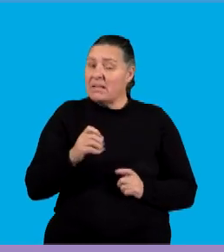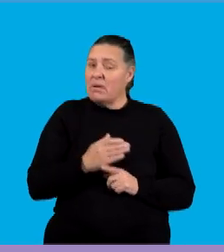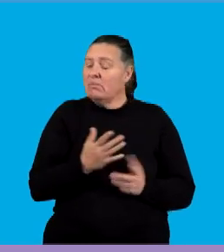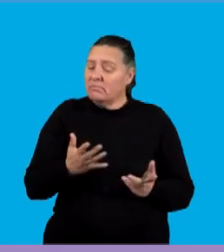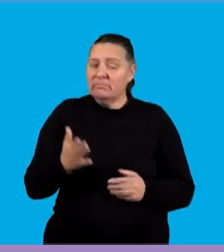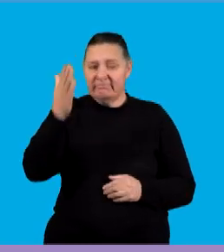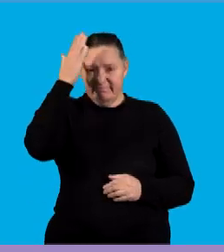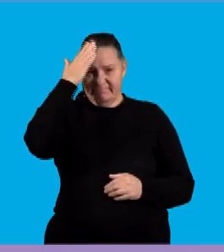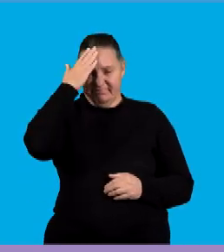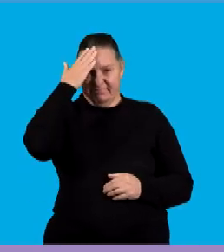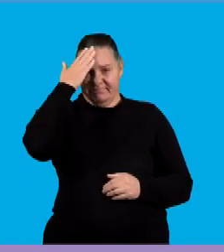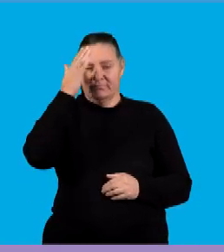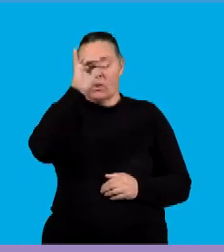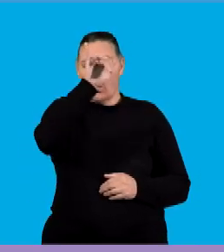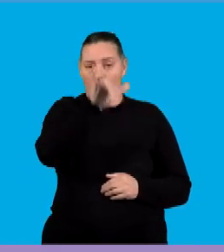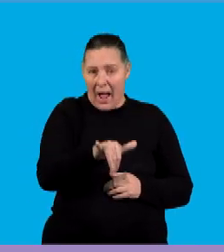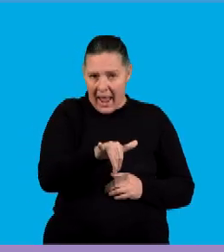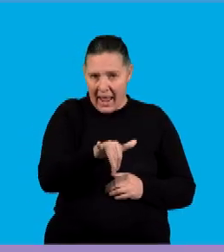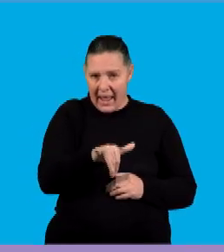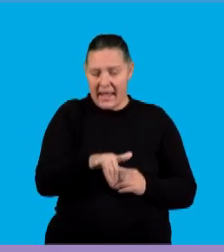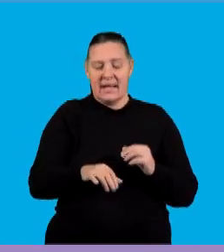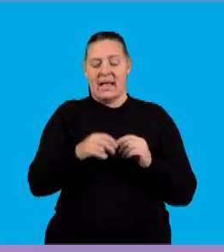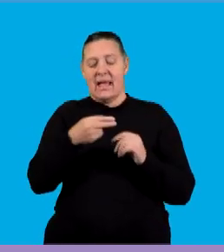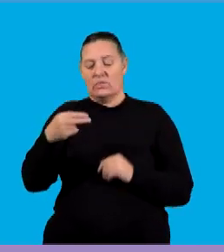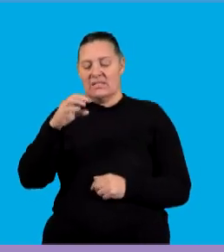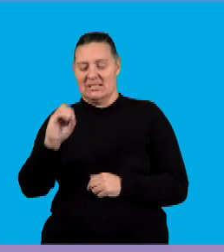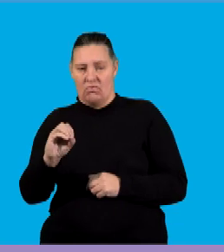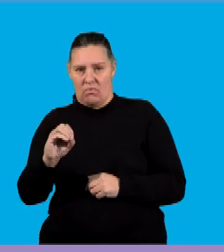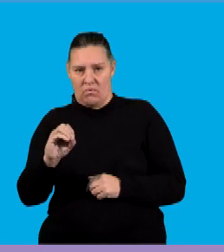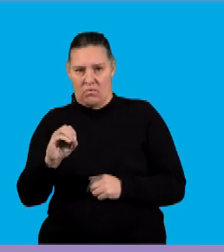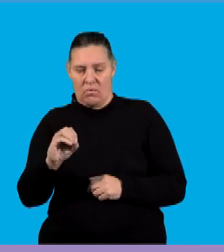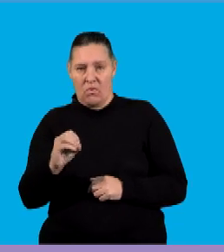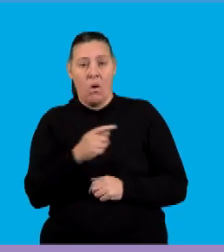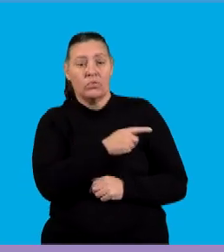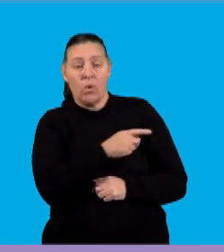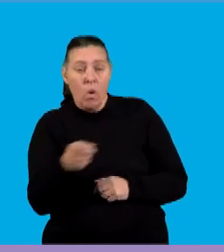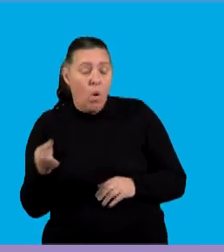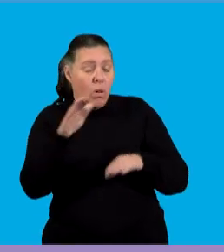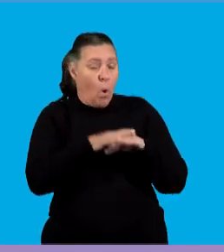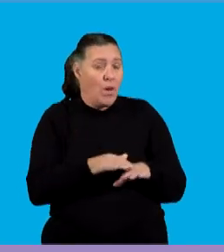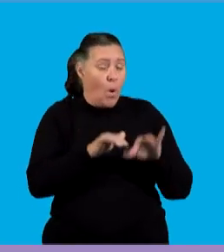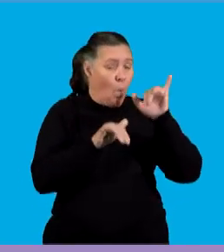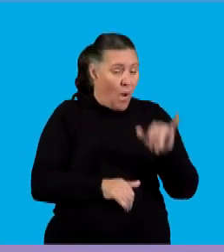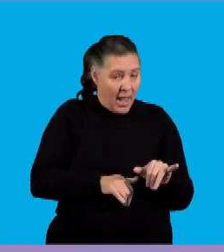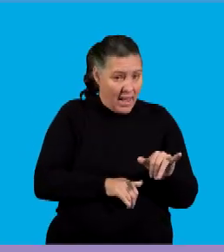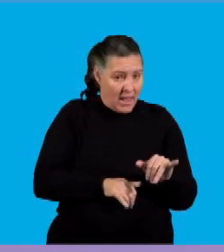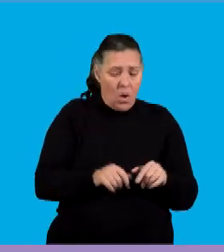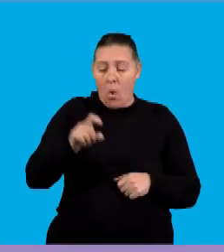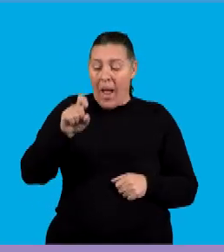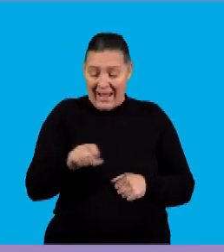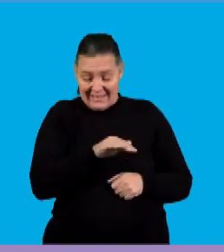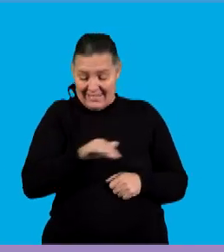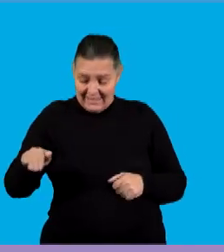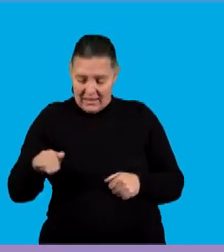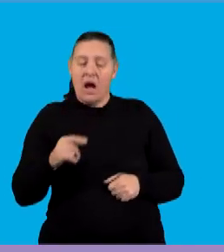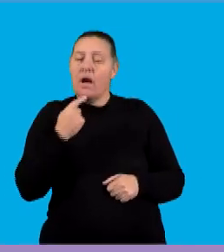the x-axis, we know that y is equals to 0. So even when calculating the x-intercept, we know that y is